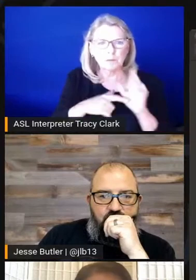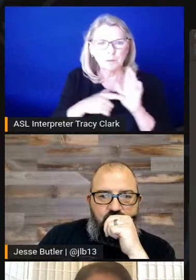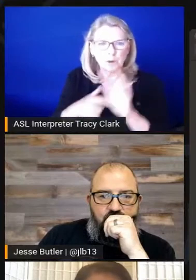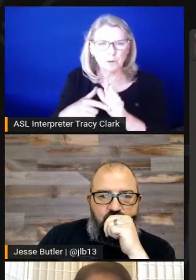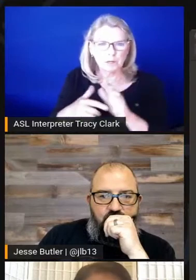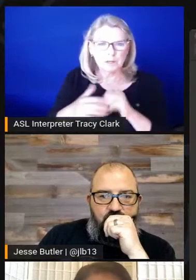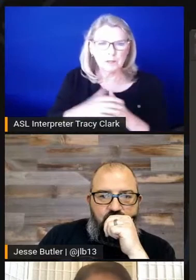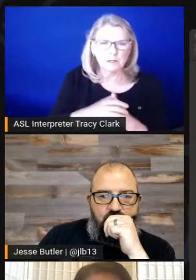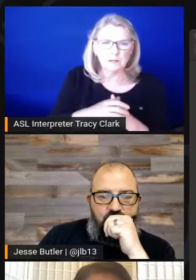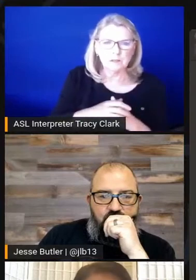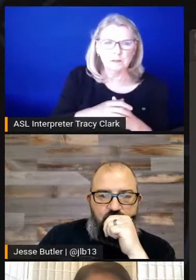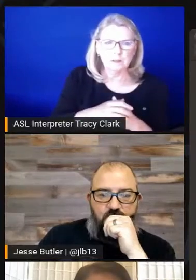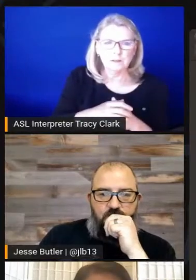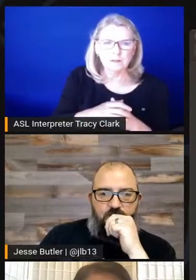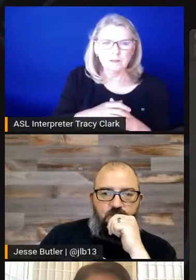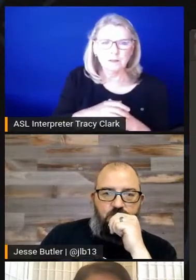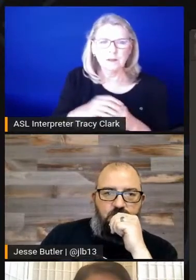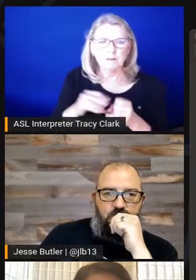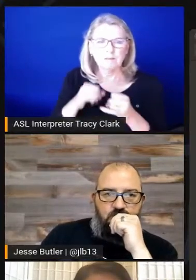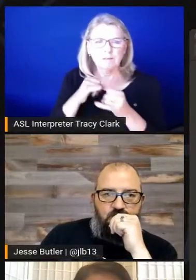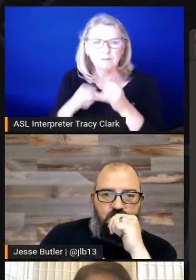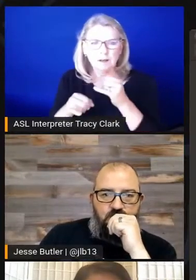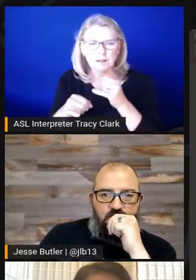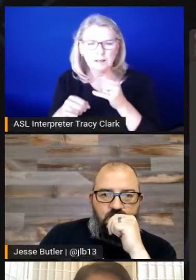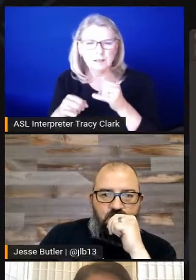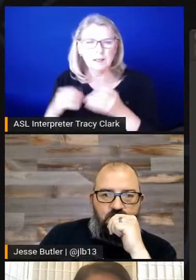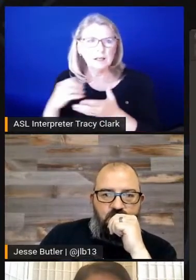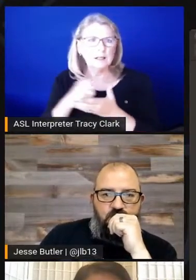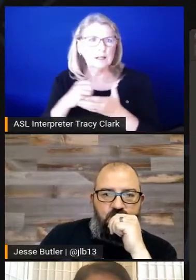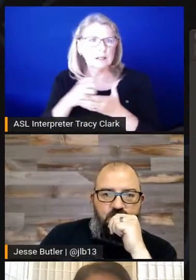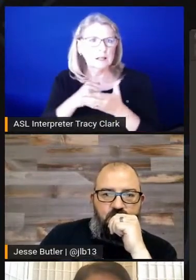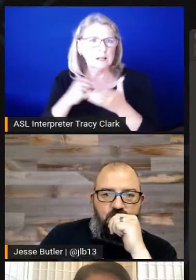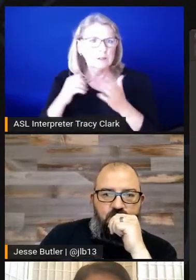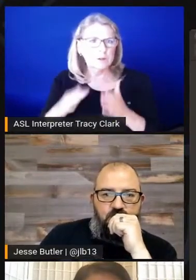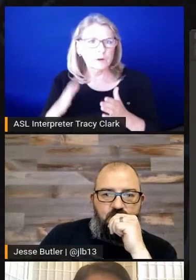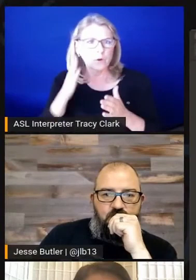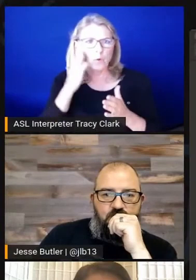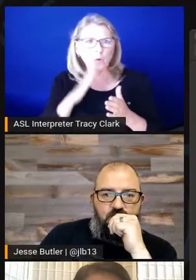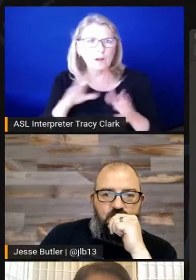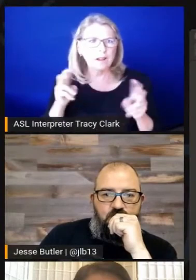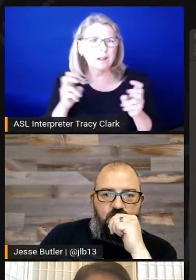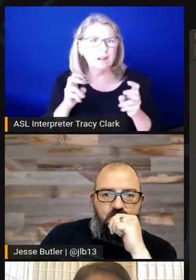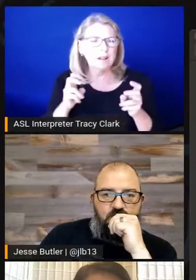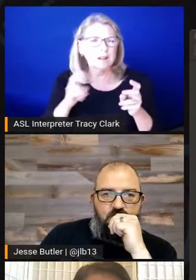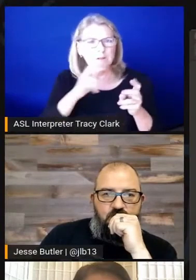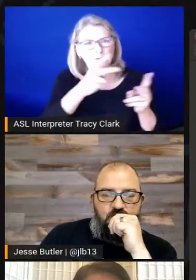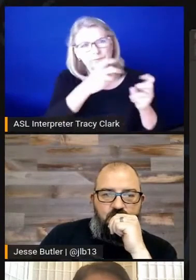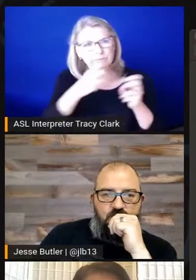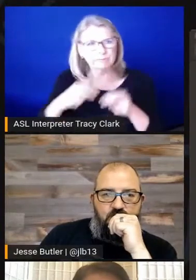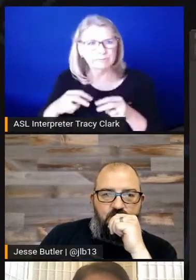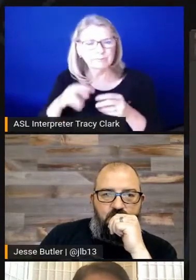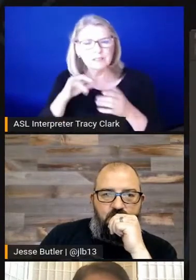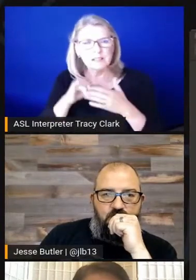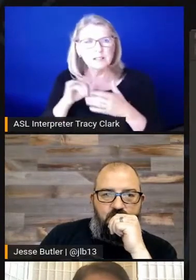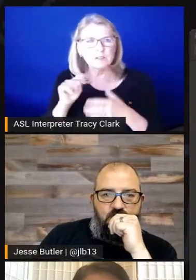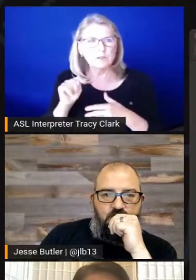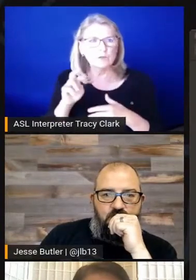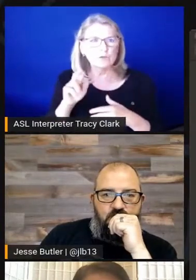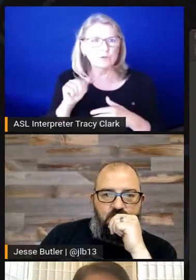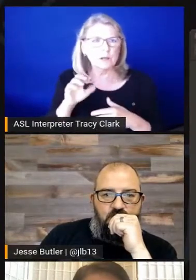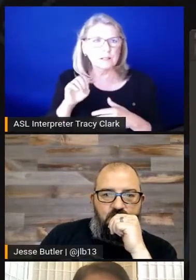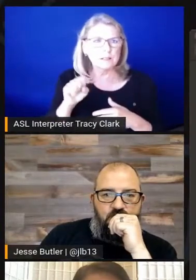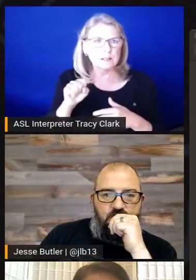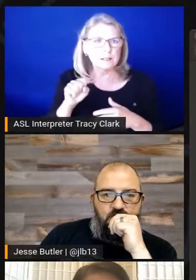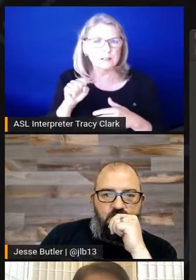And finally, the collector will scrape the traces or metrics based on our configuration, and it will ingest these